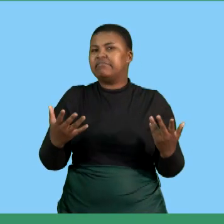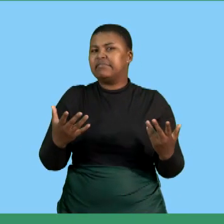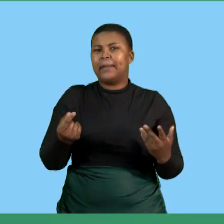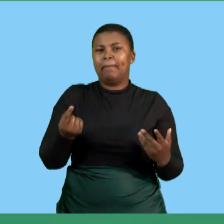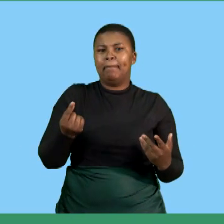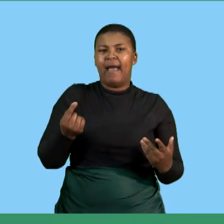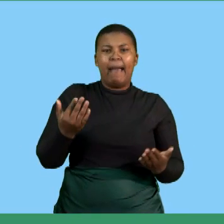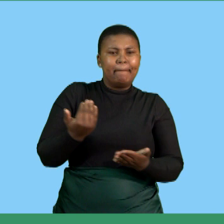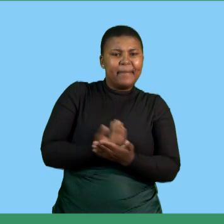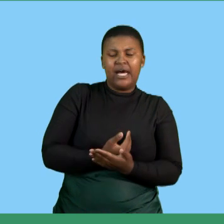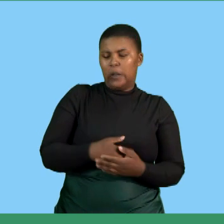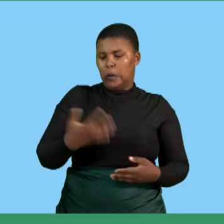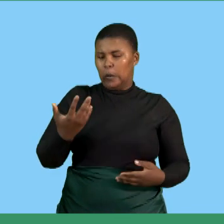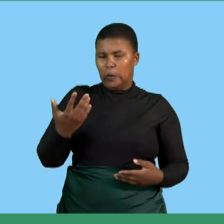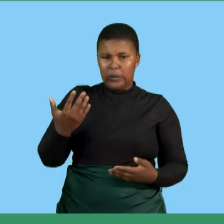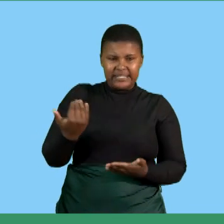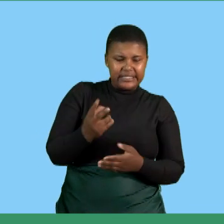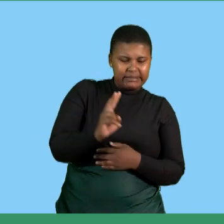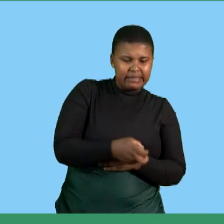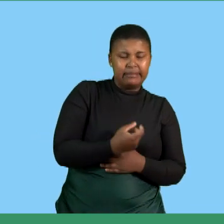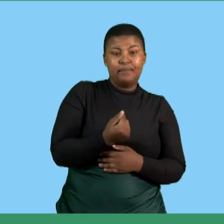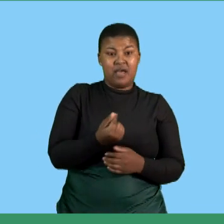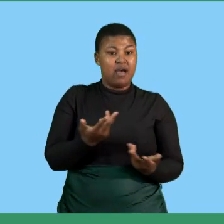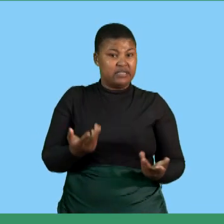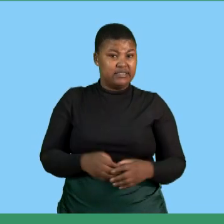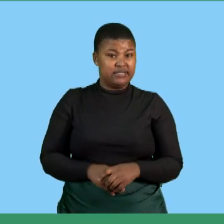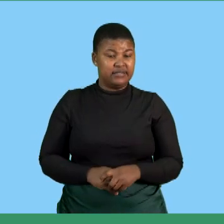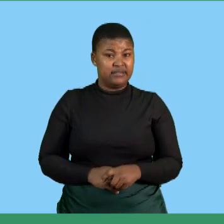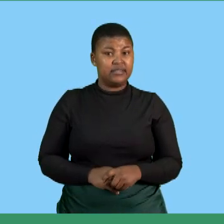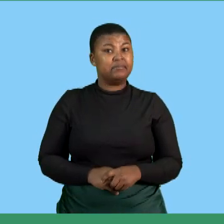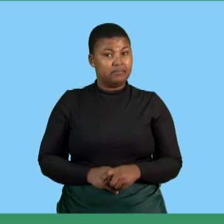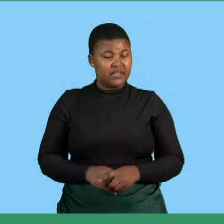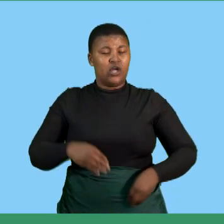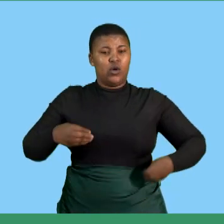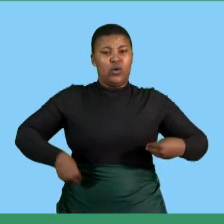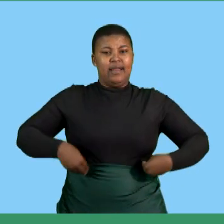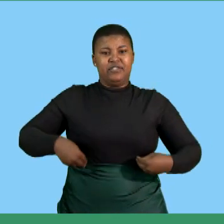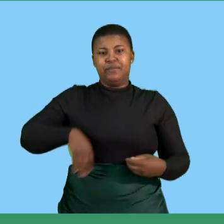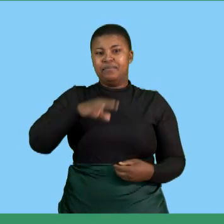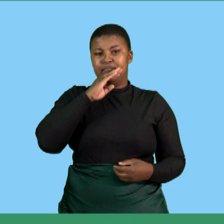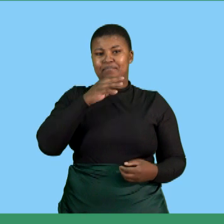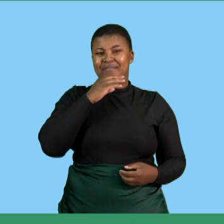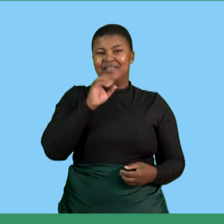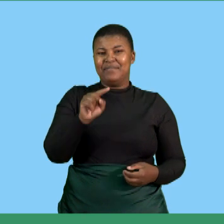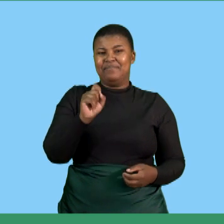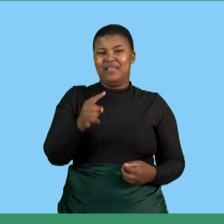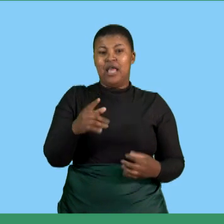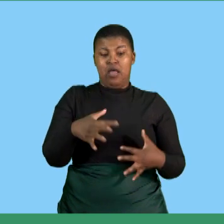or embezzling money. Corruption means that there's a direct impact on